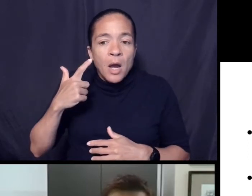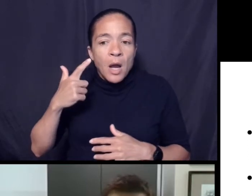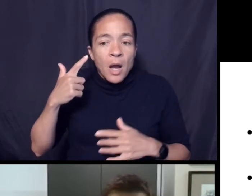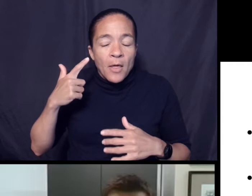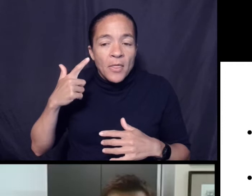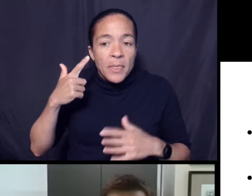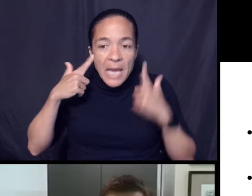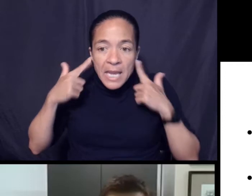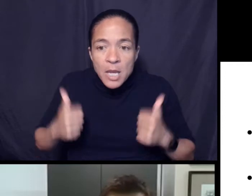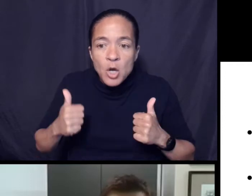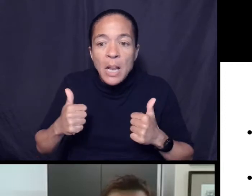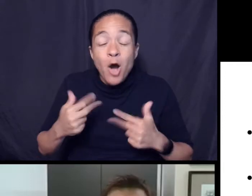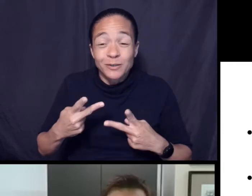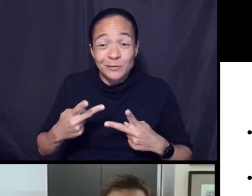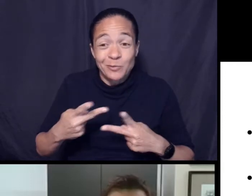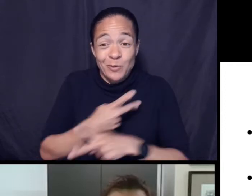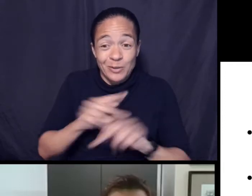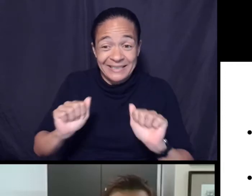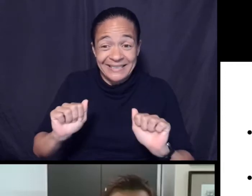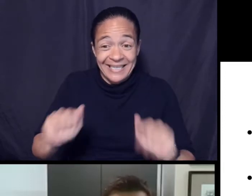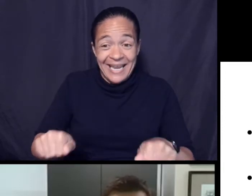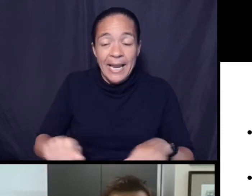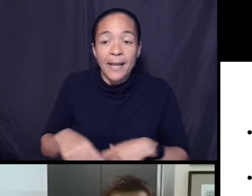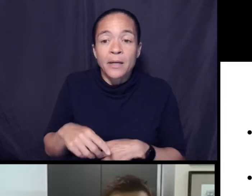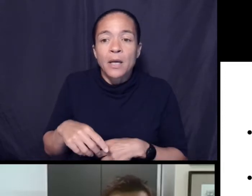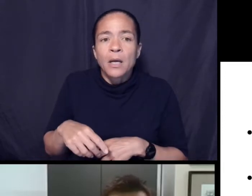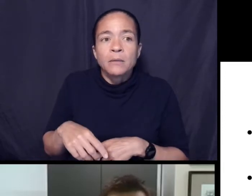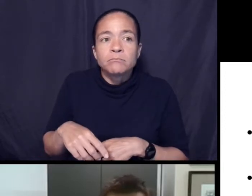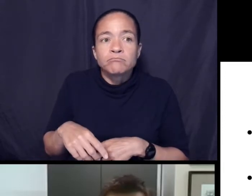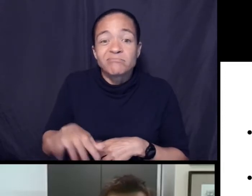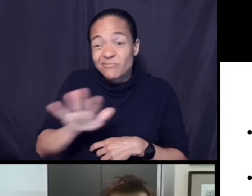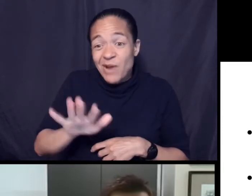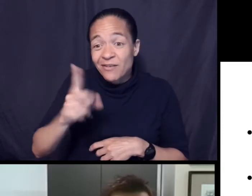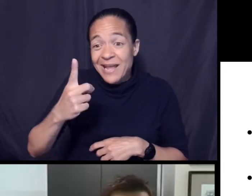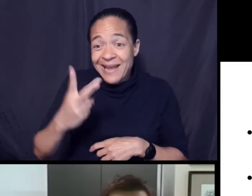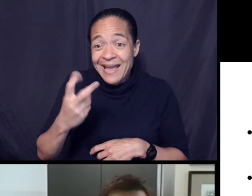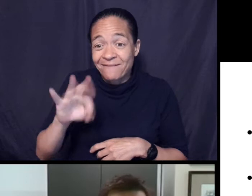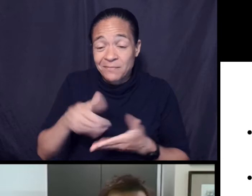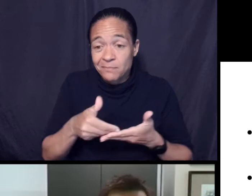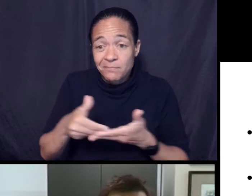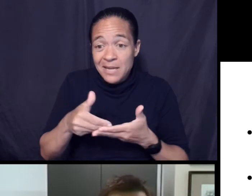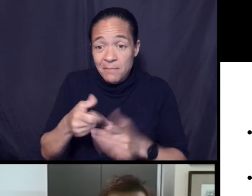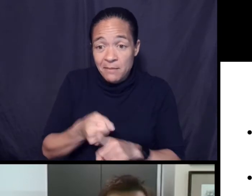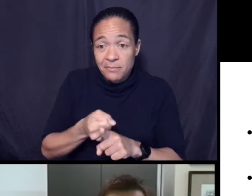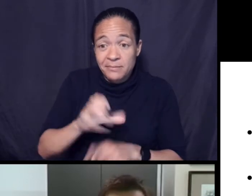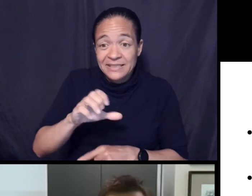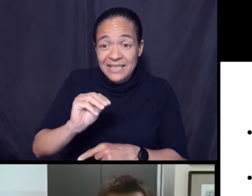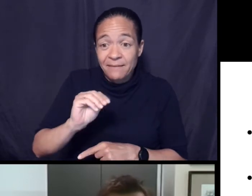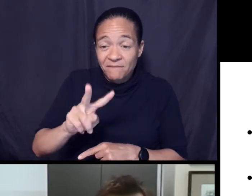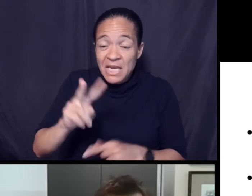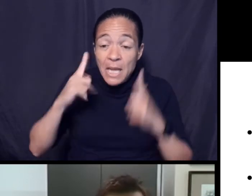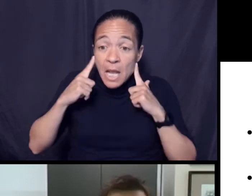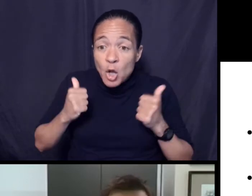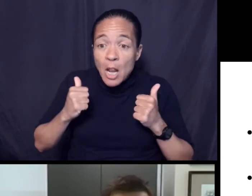in 40%, almost half of children who have congenital CMV will lose their hearing